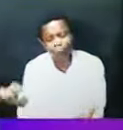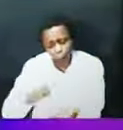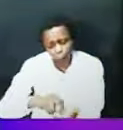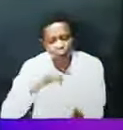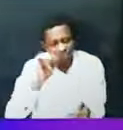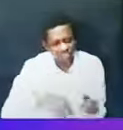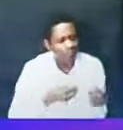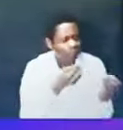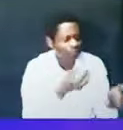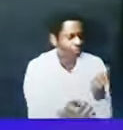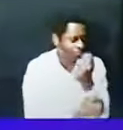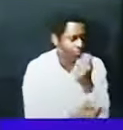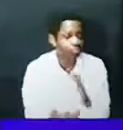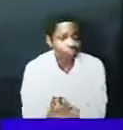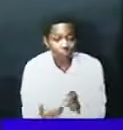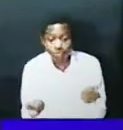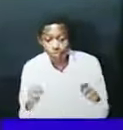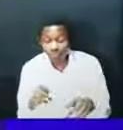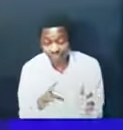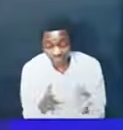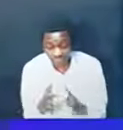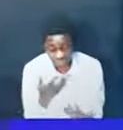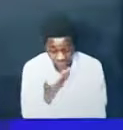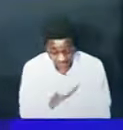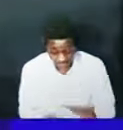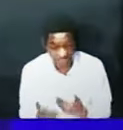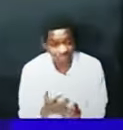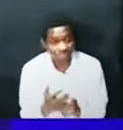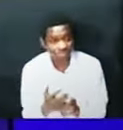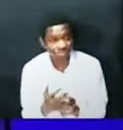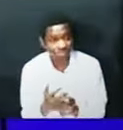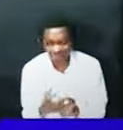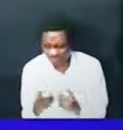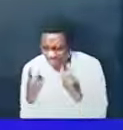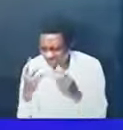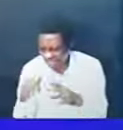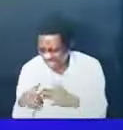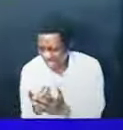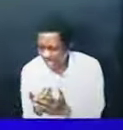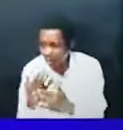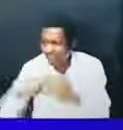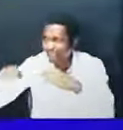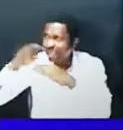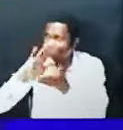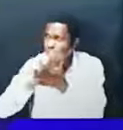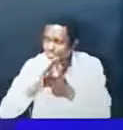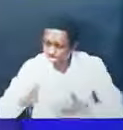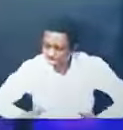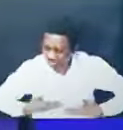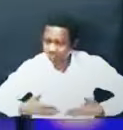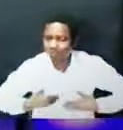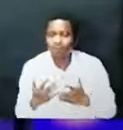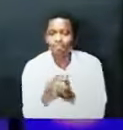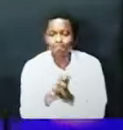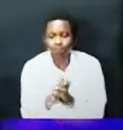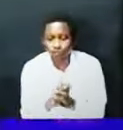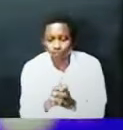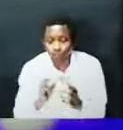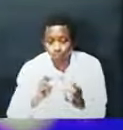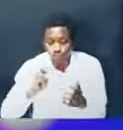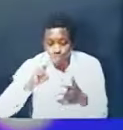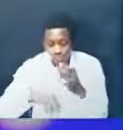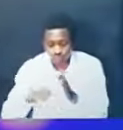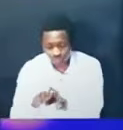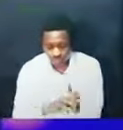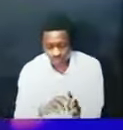ni wu sori. So when he was born. And to wo no no. Look at the excitement of heaven. Mummy en hwe nigia e ba soro. Luke chapter 2. Ye